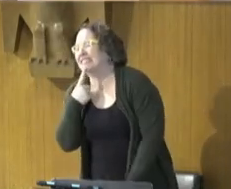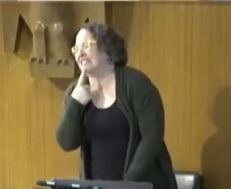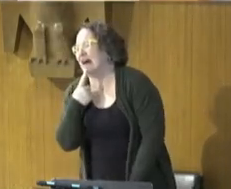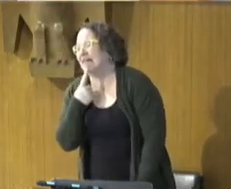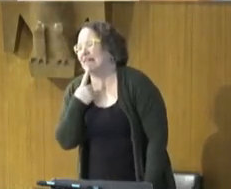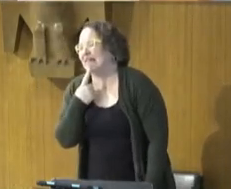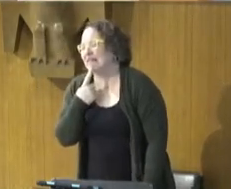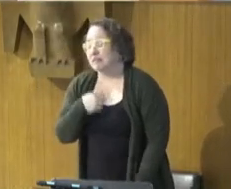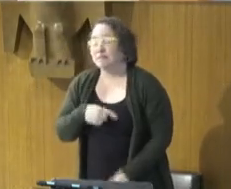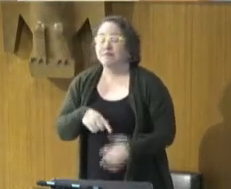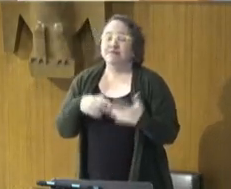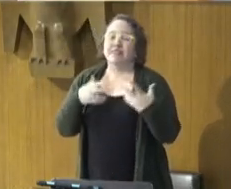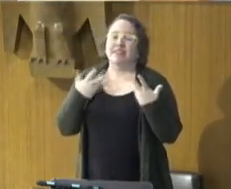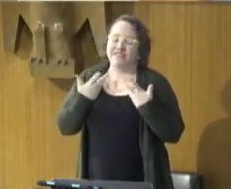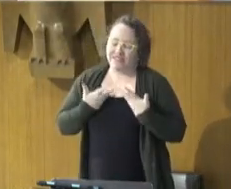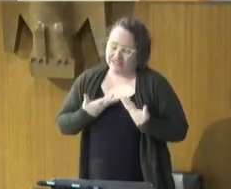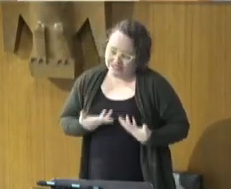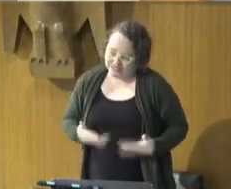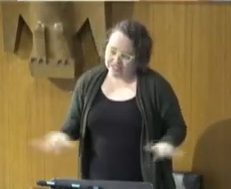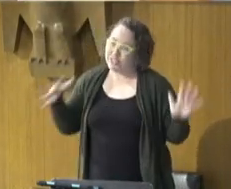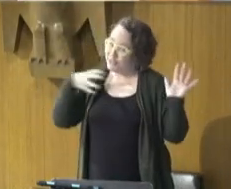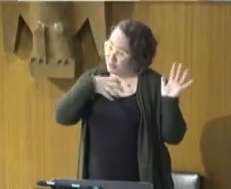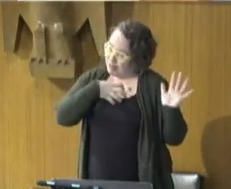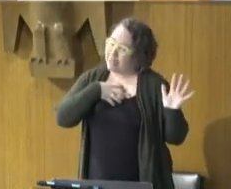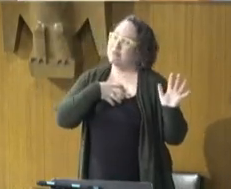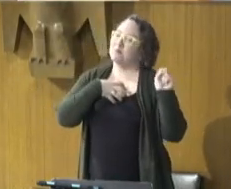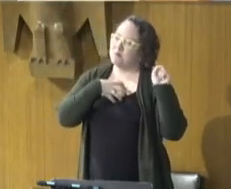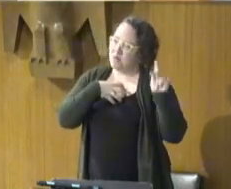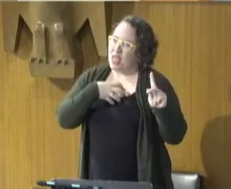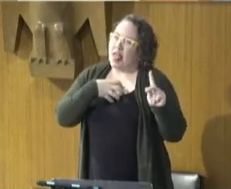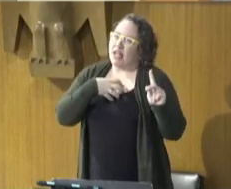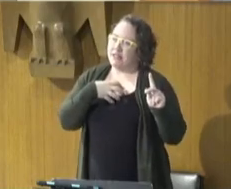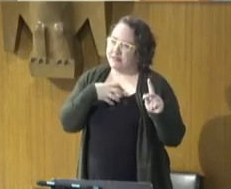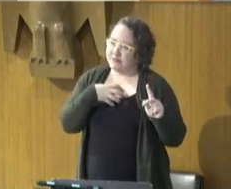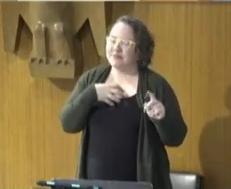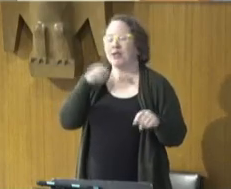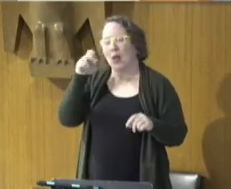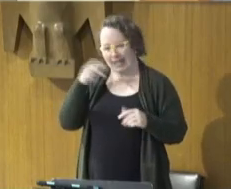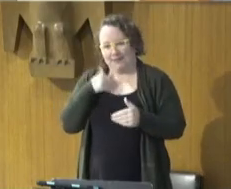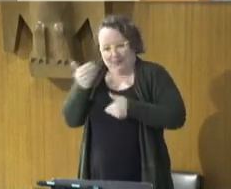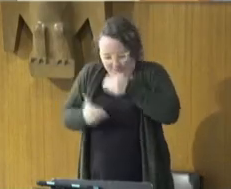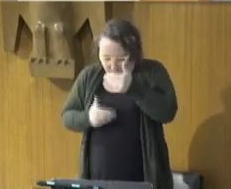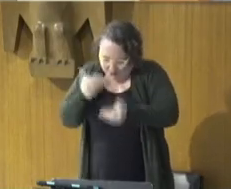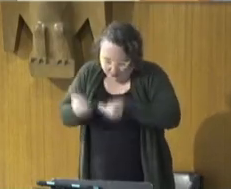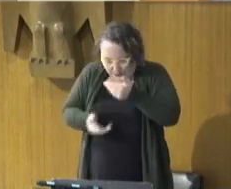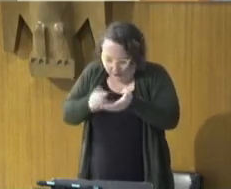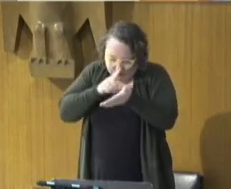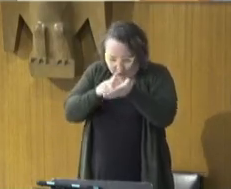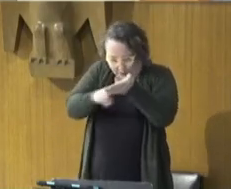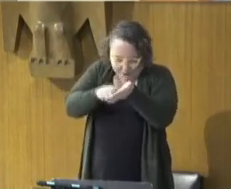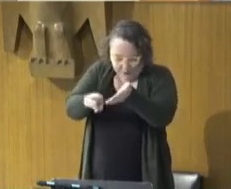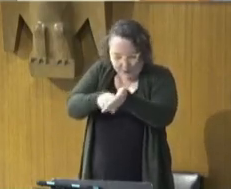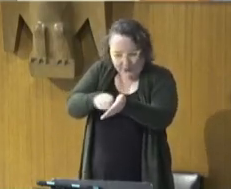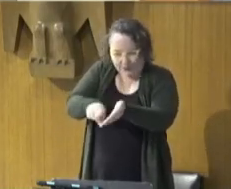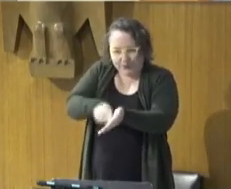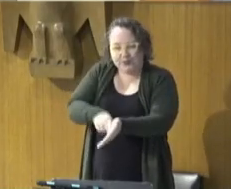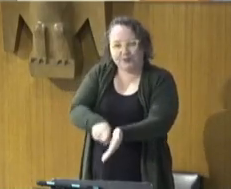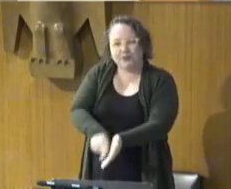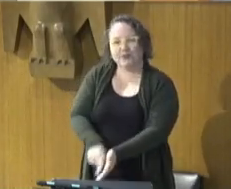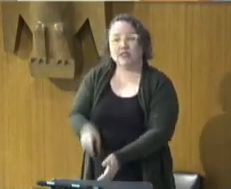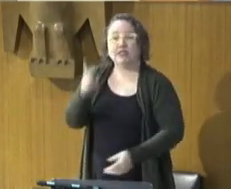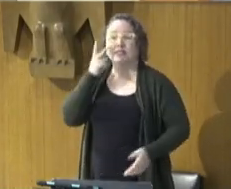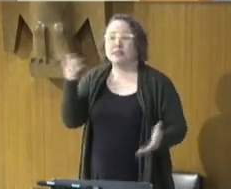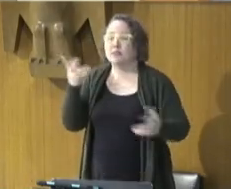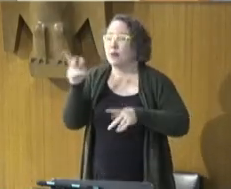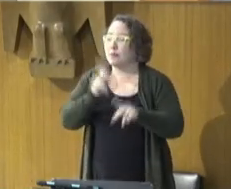And once I have that out of my system, I'll take a few hours to research the passage and figure out what message I feel like people need to hear that week.